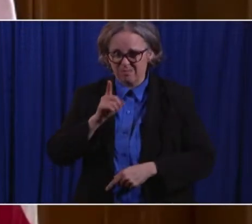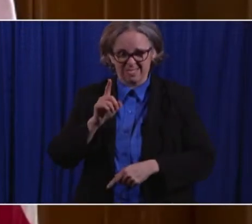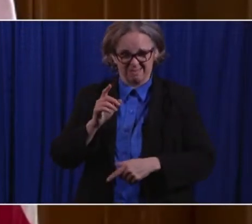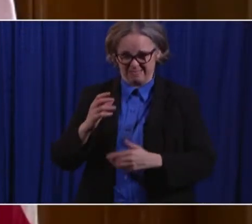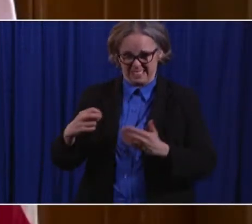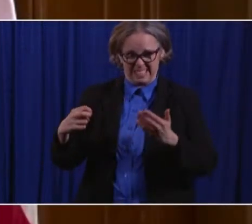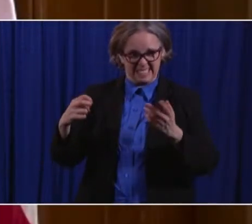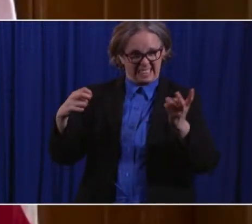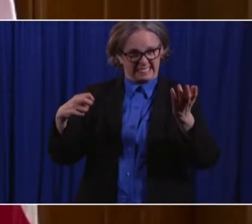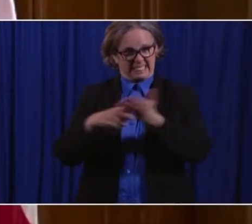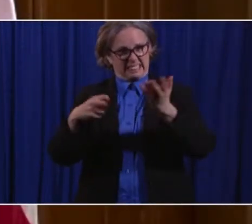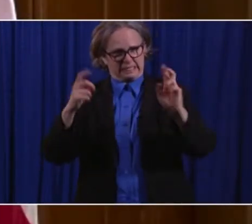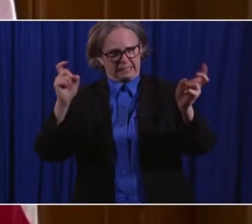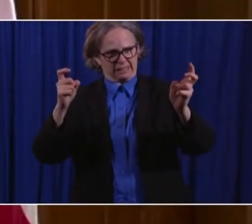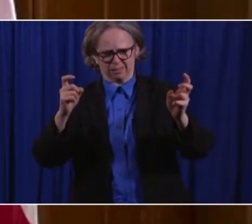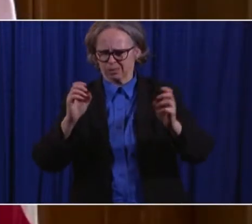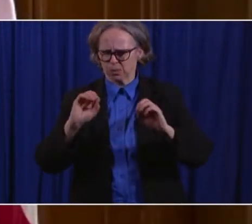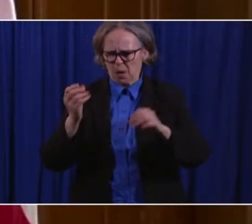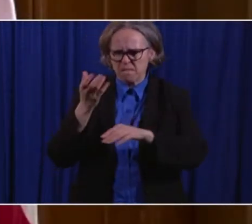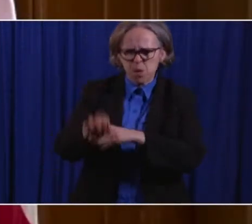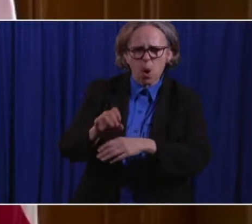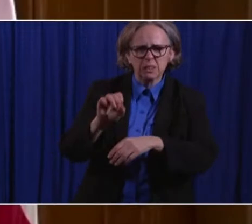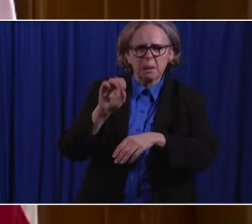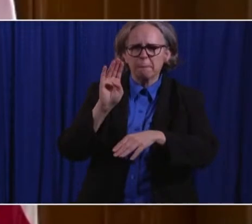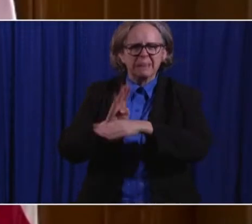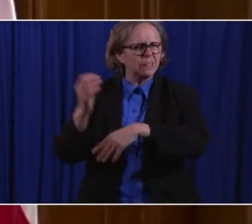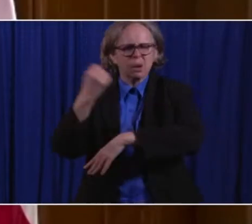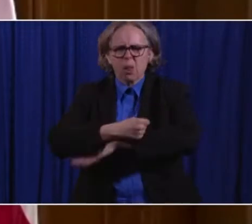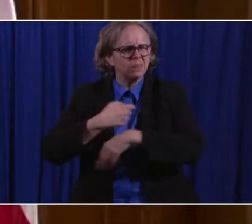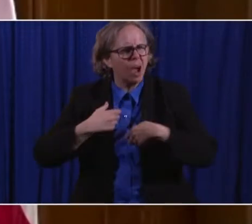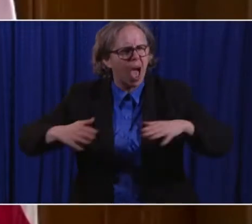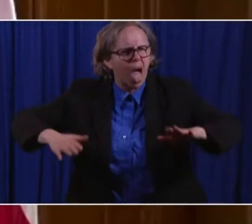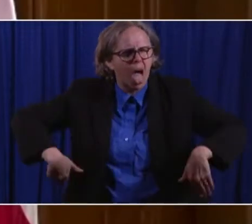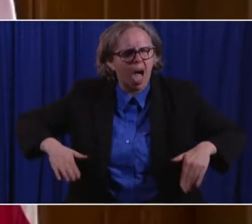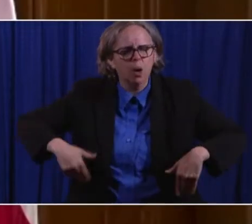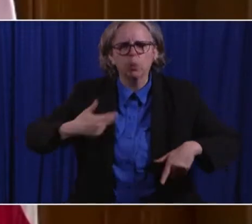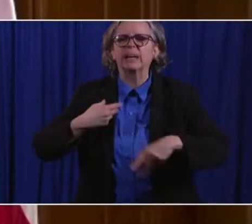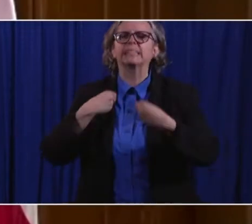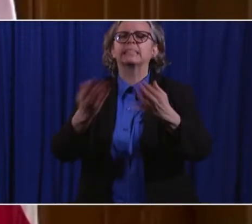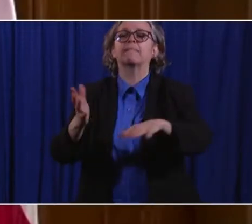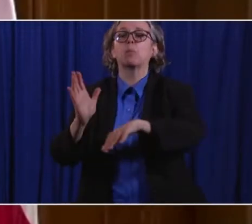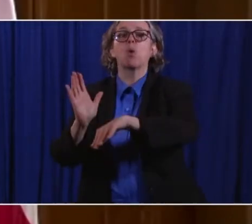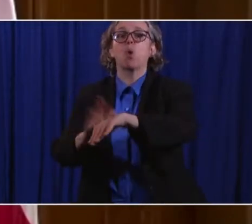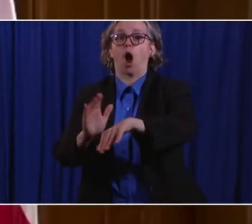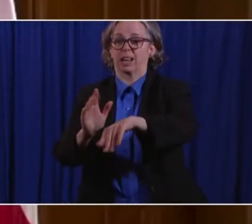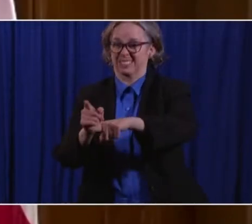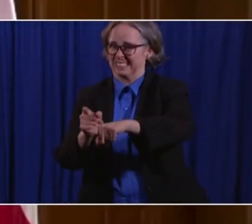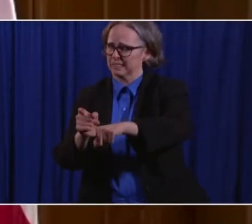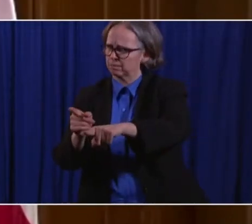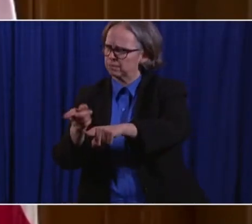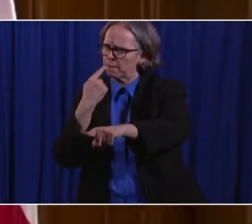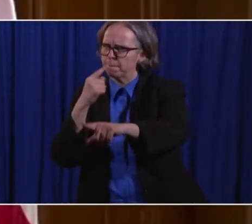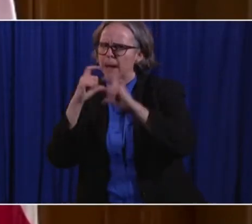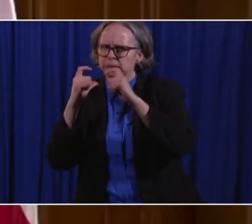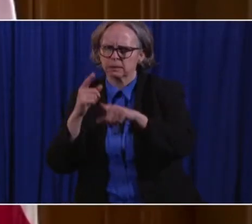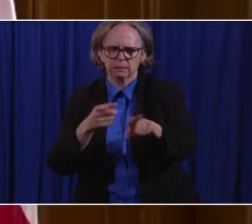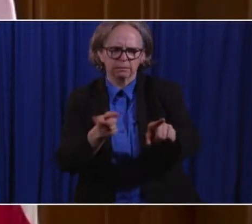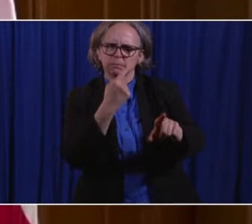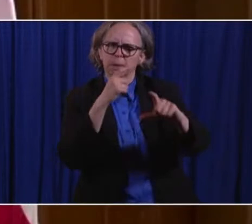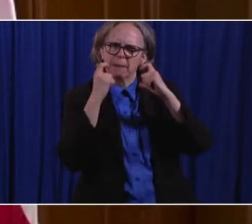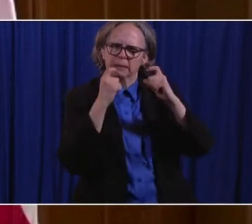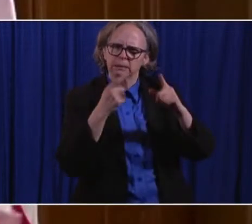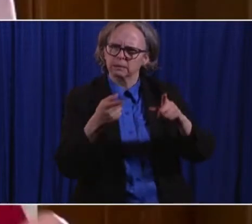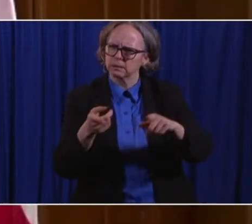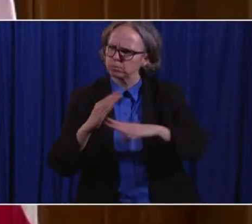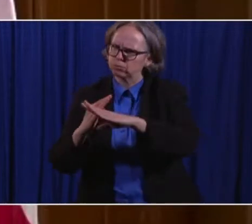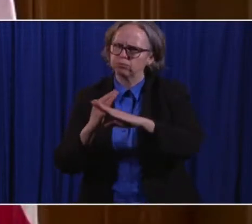for any period of time at all. And so if you think about that, what's really happened is the people running the business